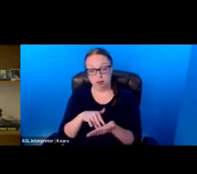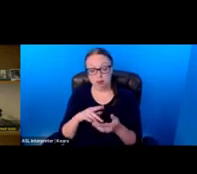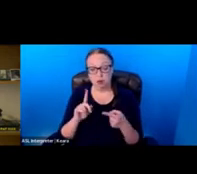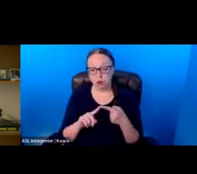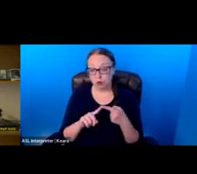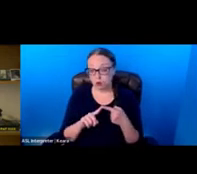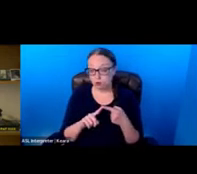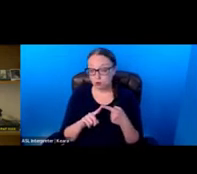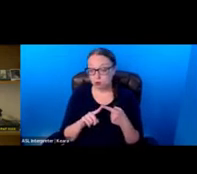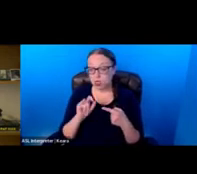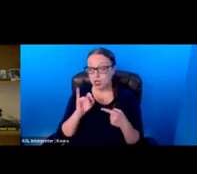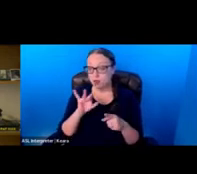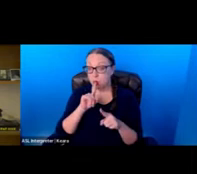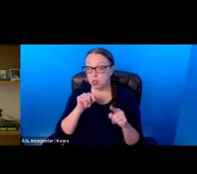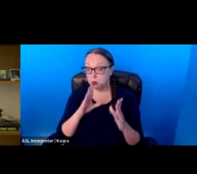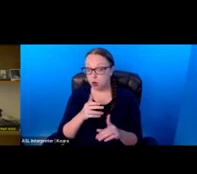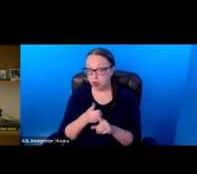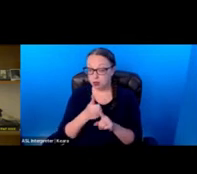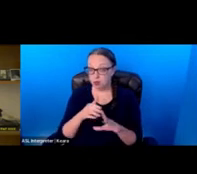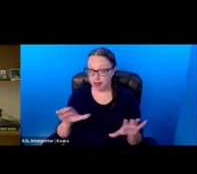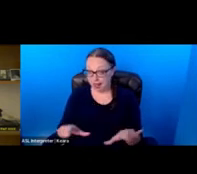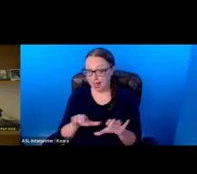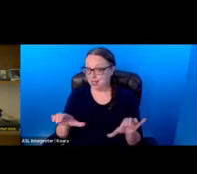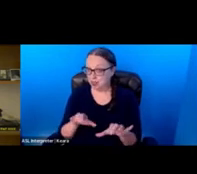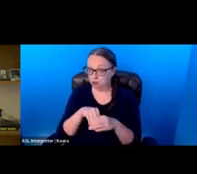was whether or not the respondent was active in the community.